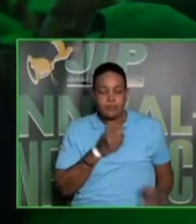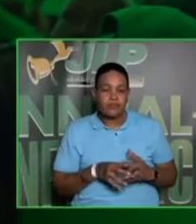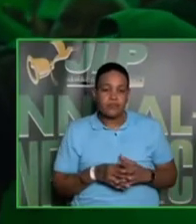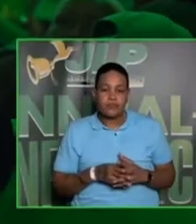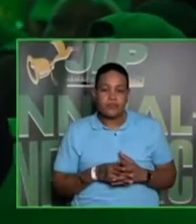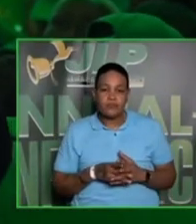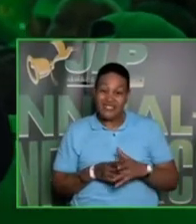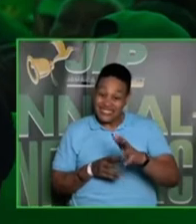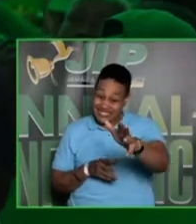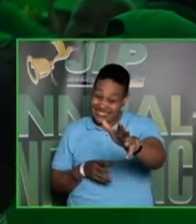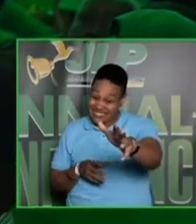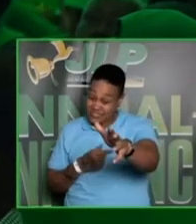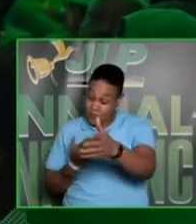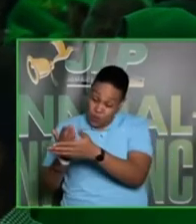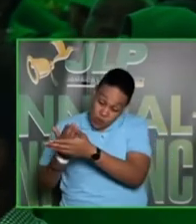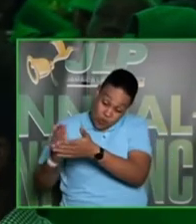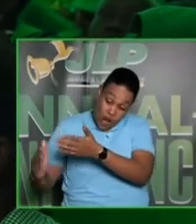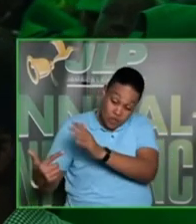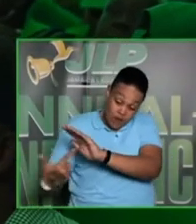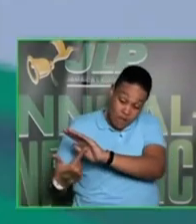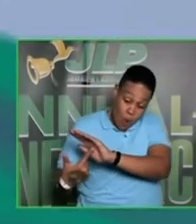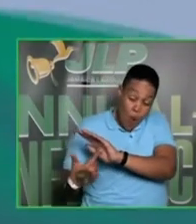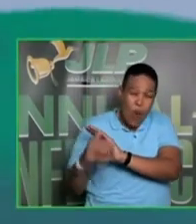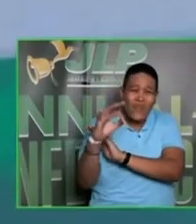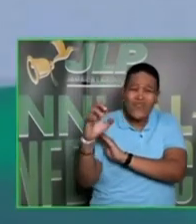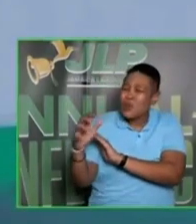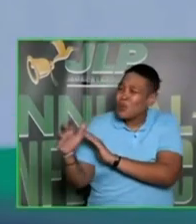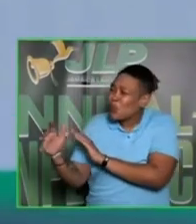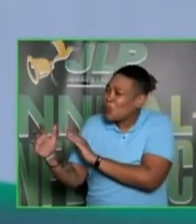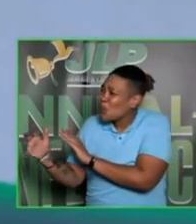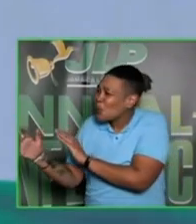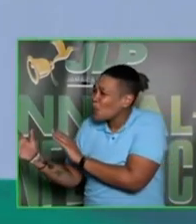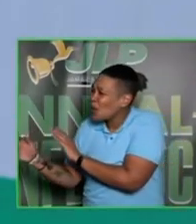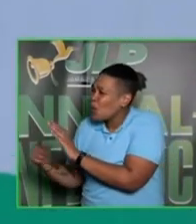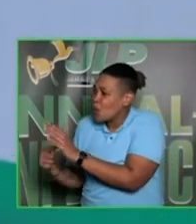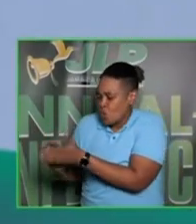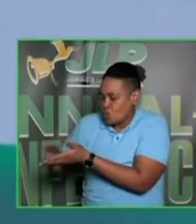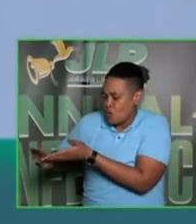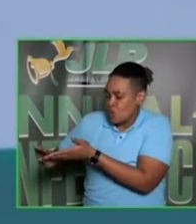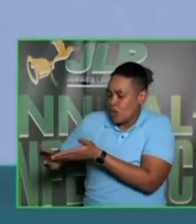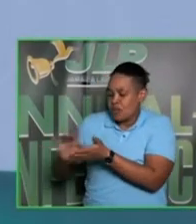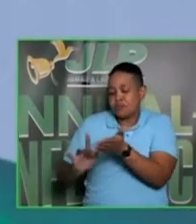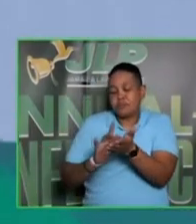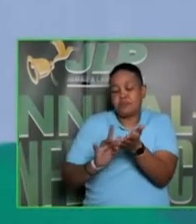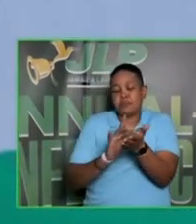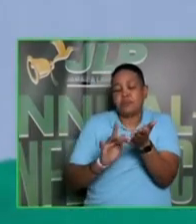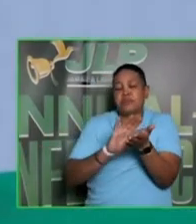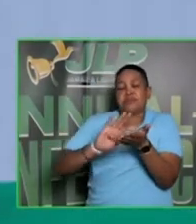And we will write off any outstanding fees owed by the craft vendors.